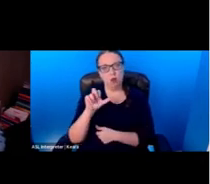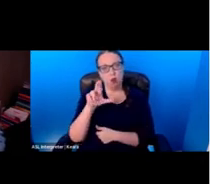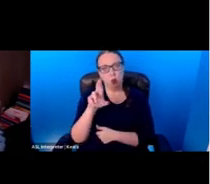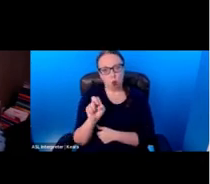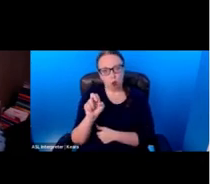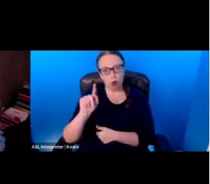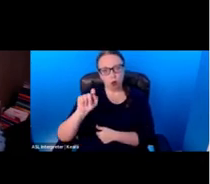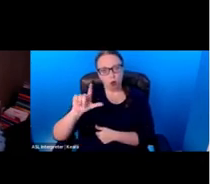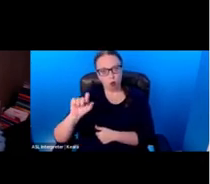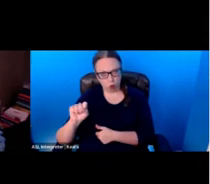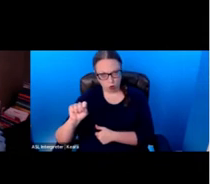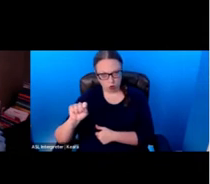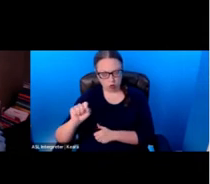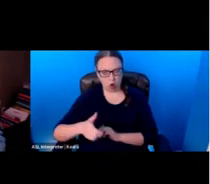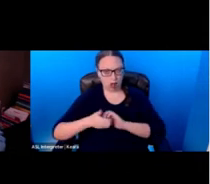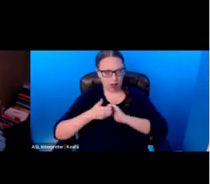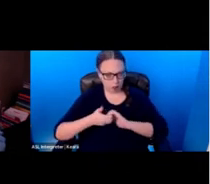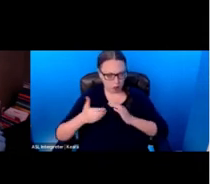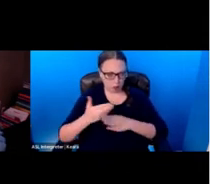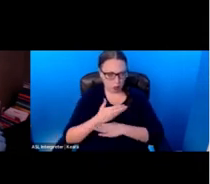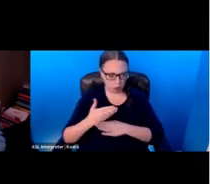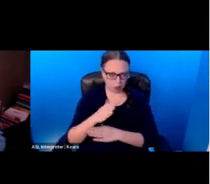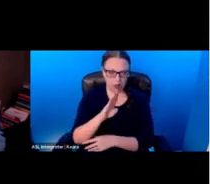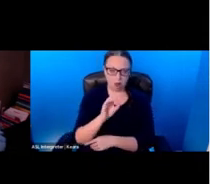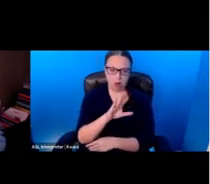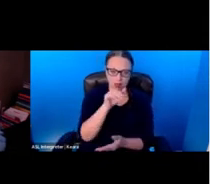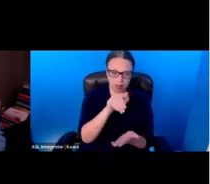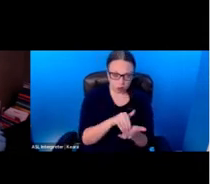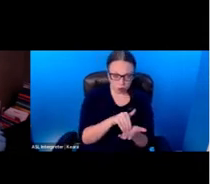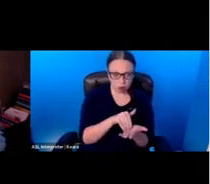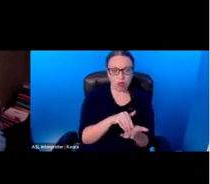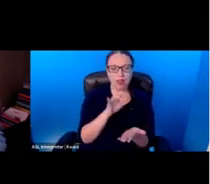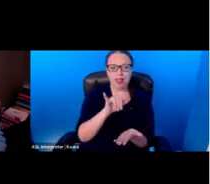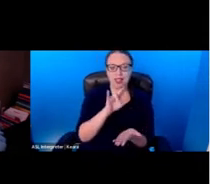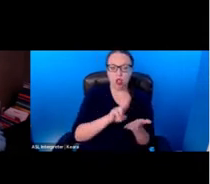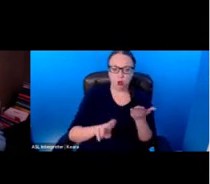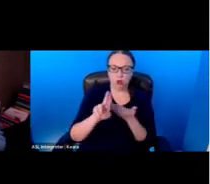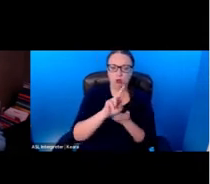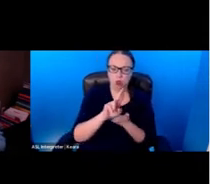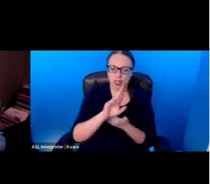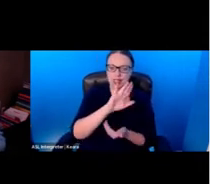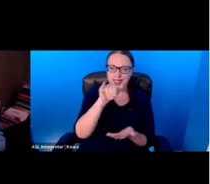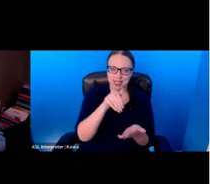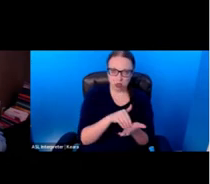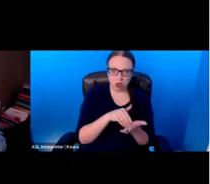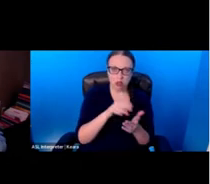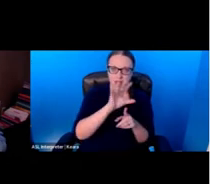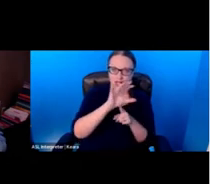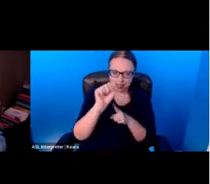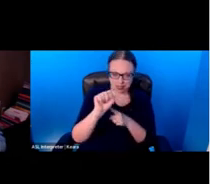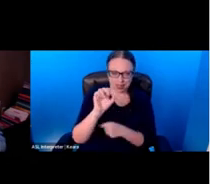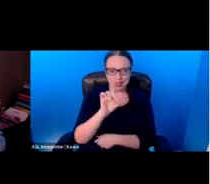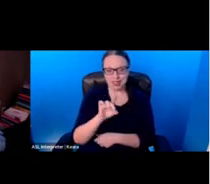is come through a collaboration between the Boggs Center, which is a University Center of Excellence, the Division of Developmental Disabilities, or